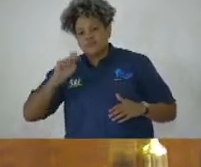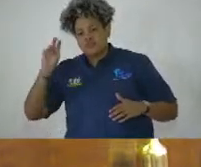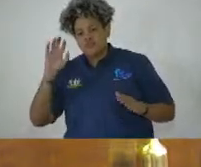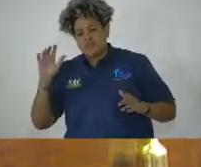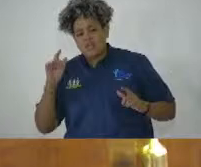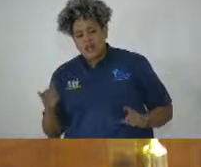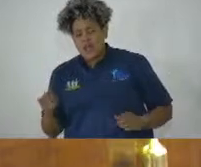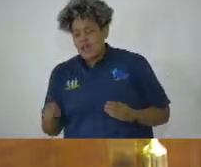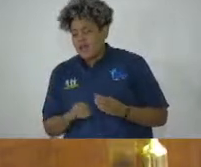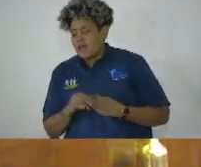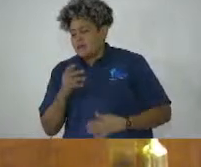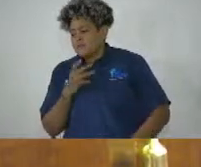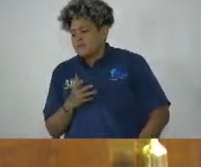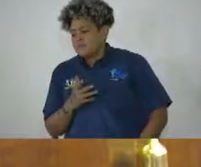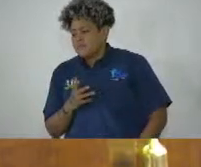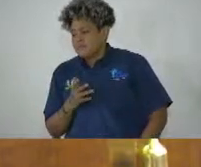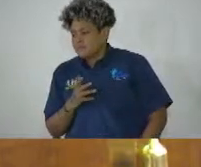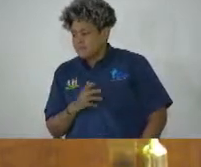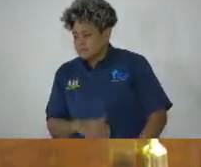that